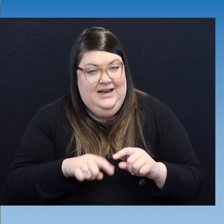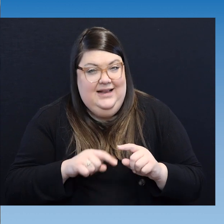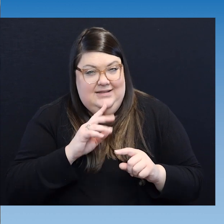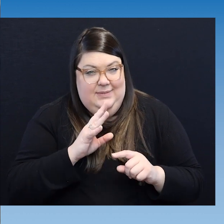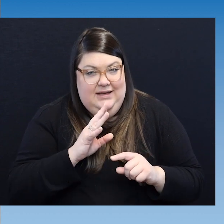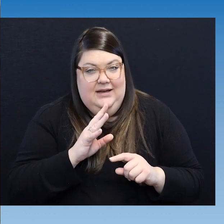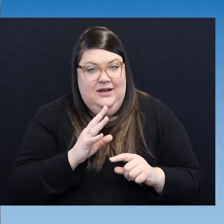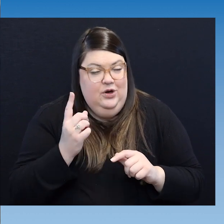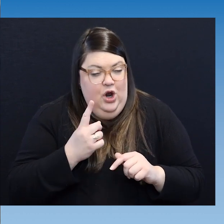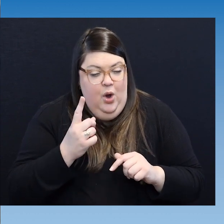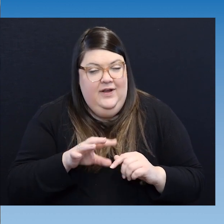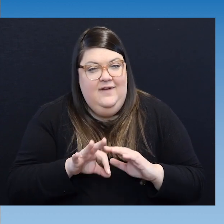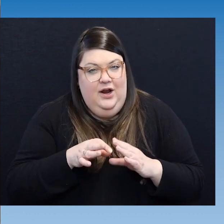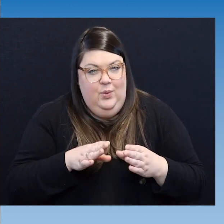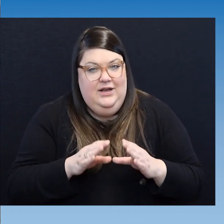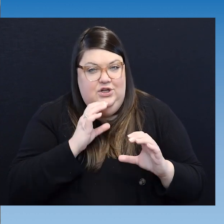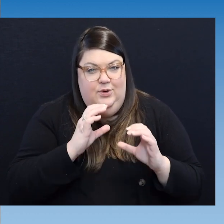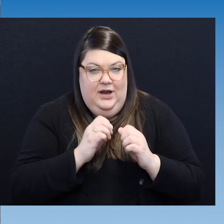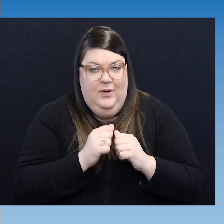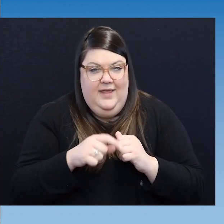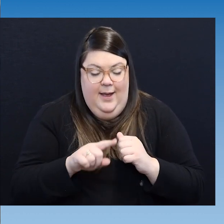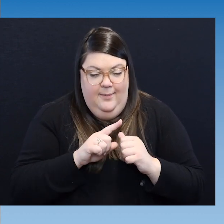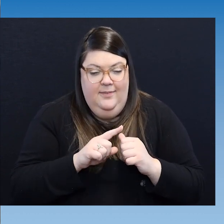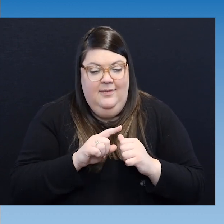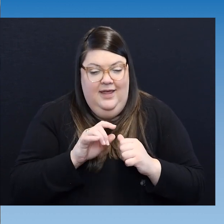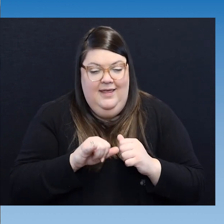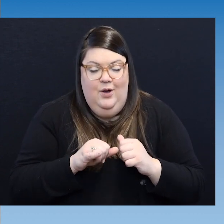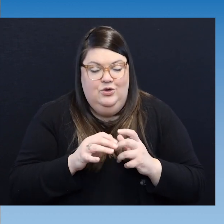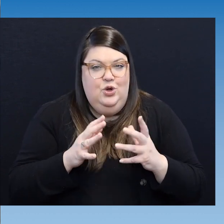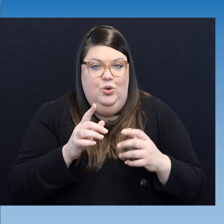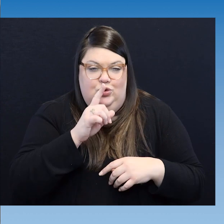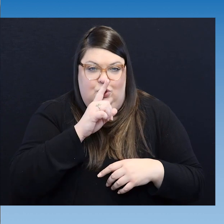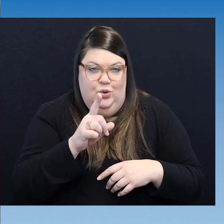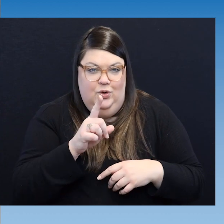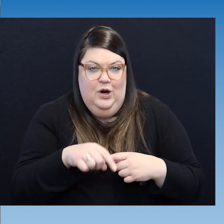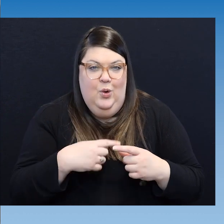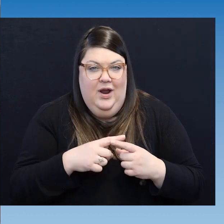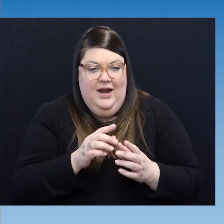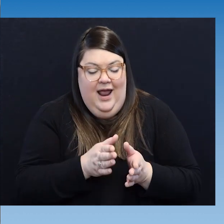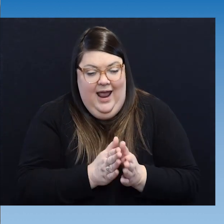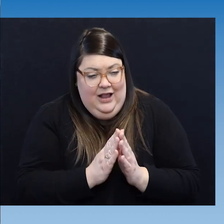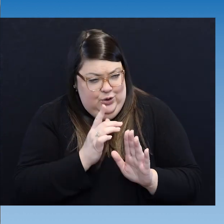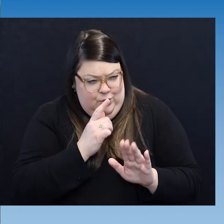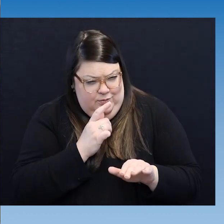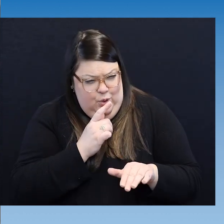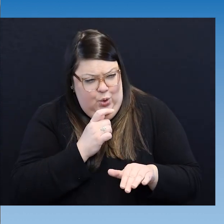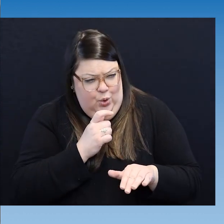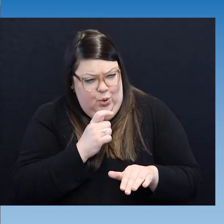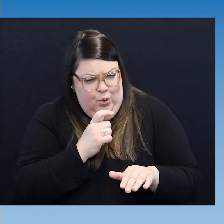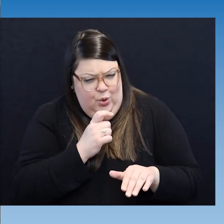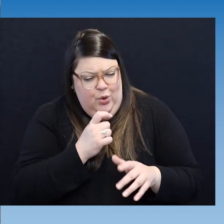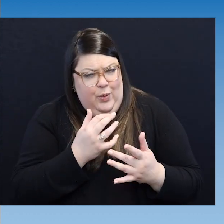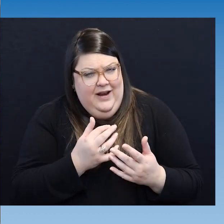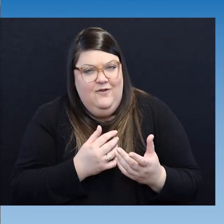can't speak, you can always find ways to communicate with them. And that was so true that when I asked them who they was waiting for and how